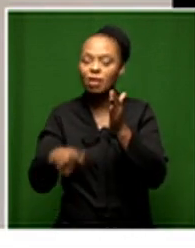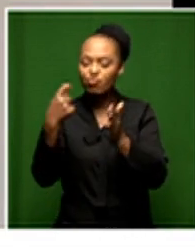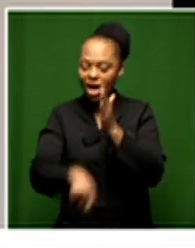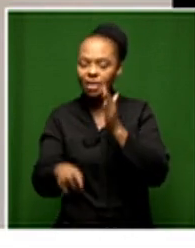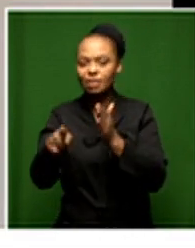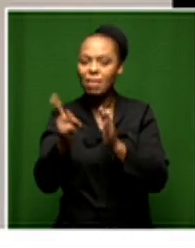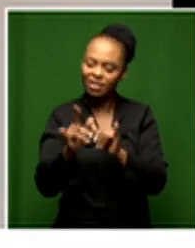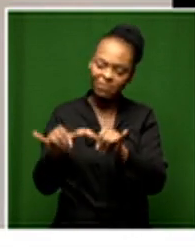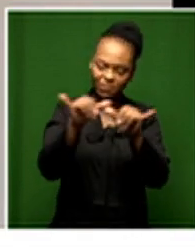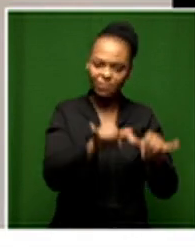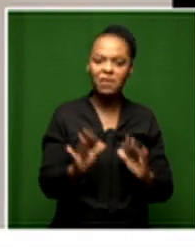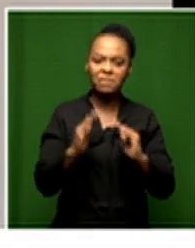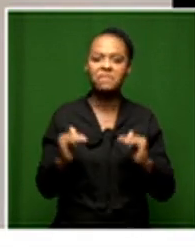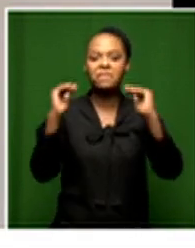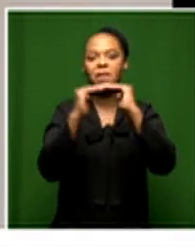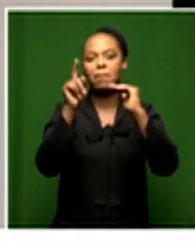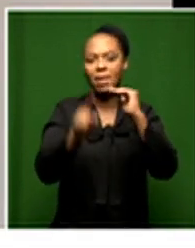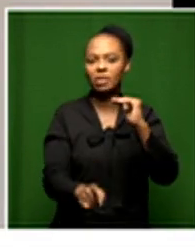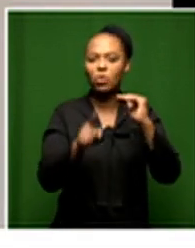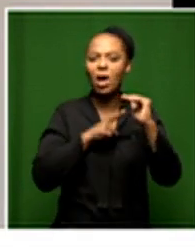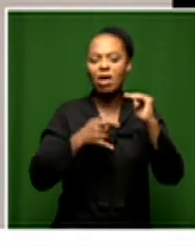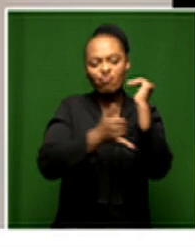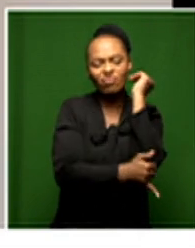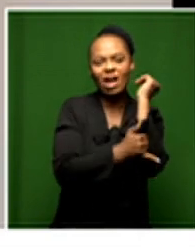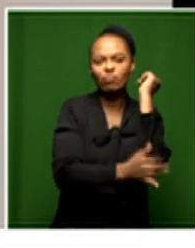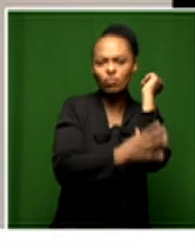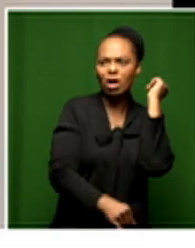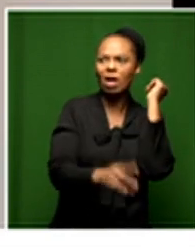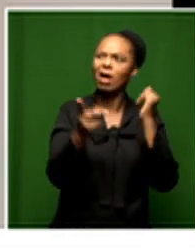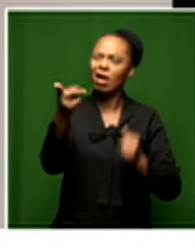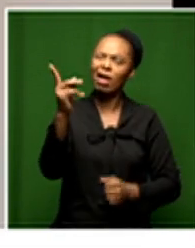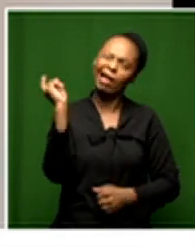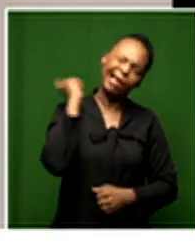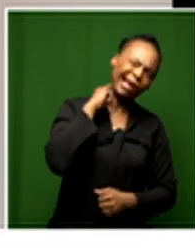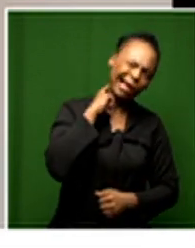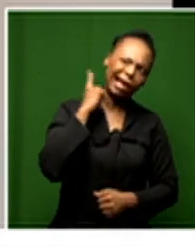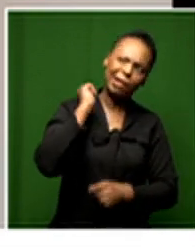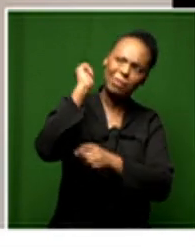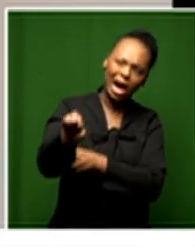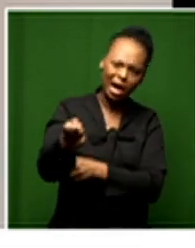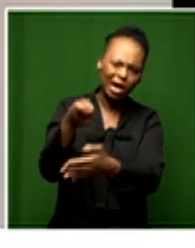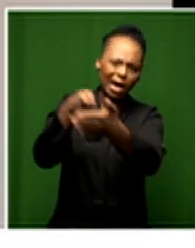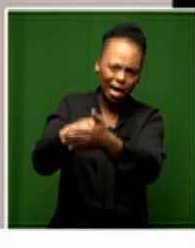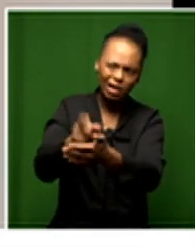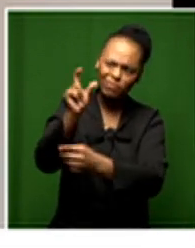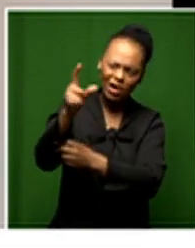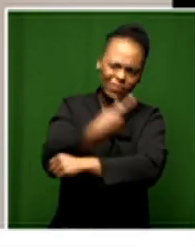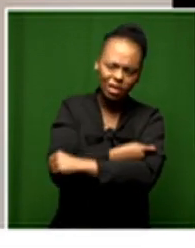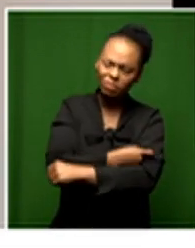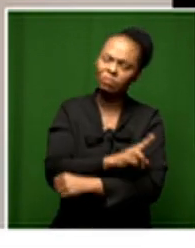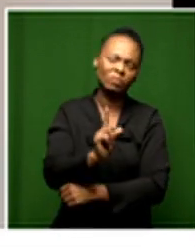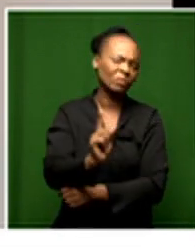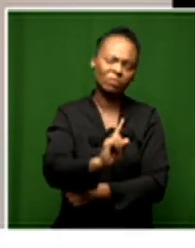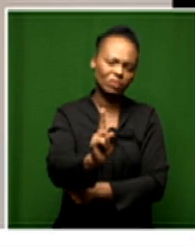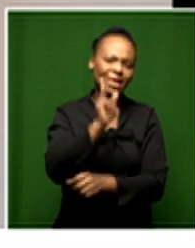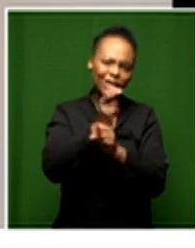vulnerable countries are not paying an overprice to negotiate quality and doses